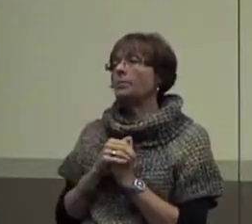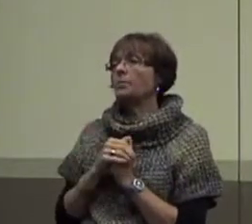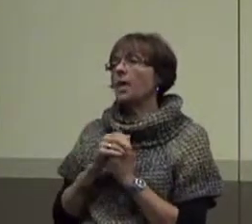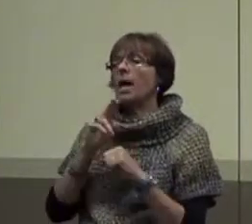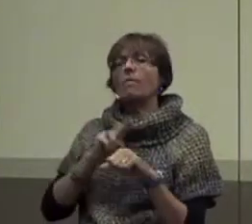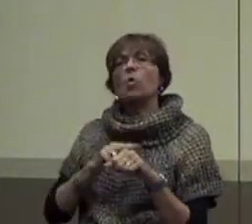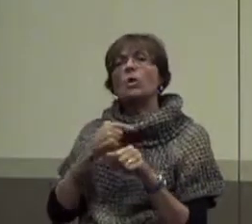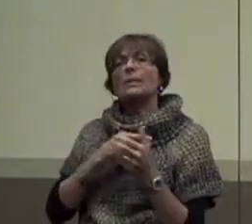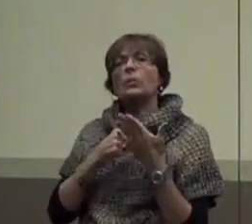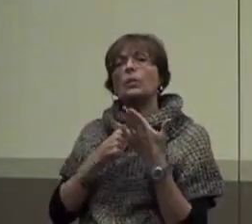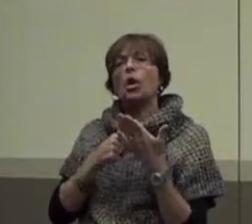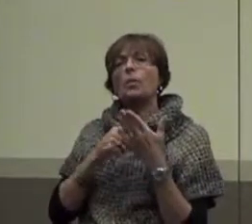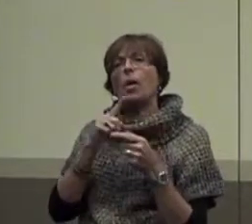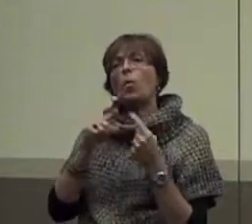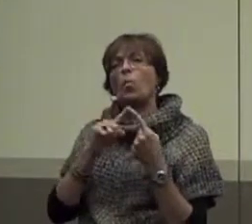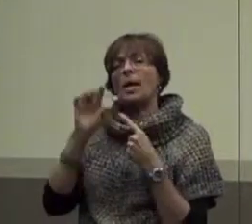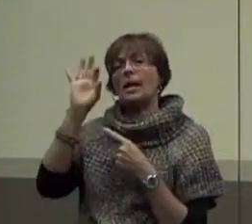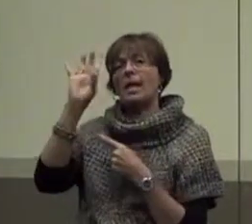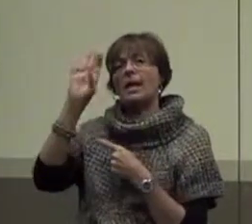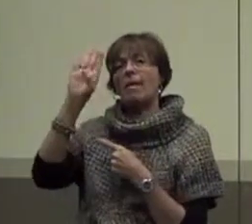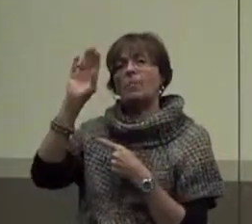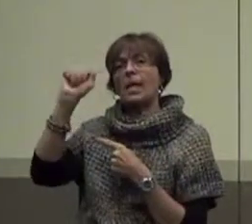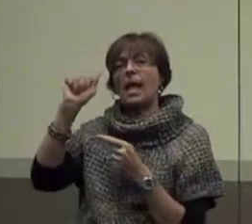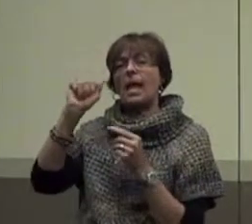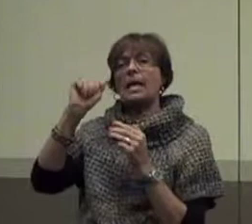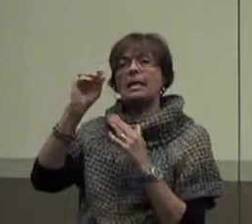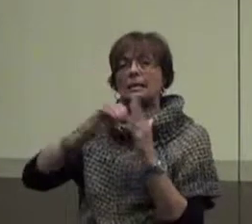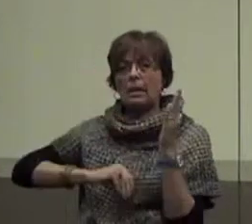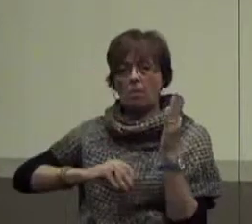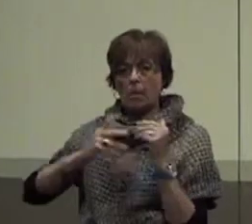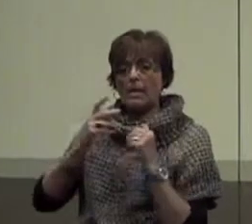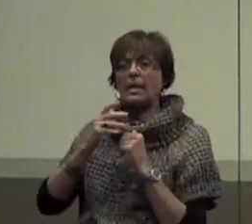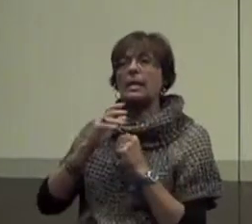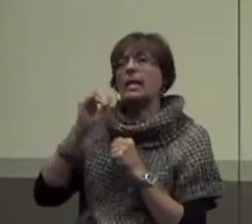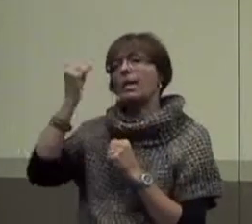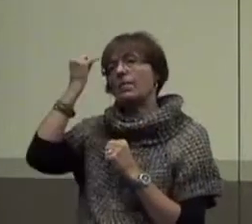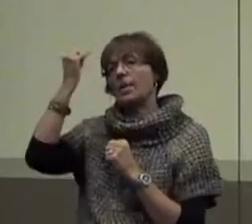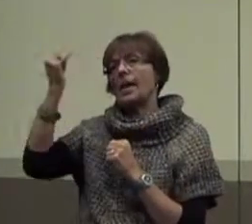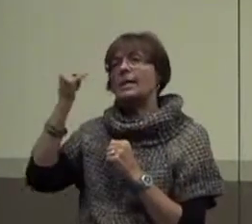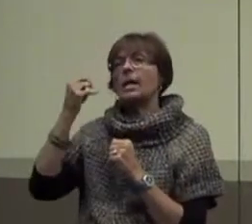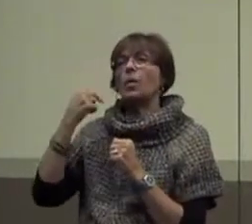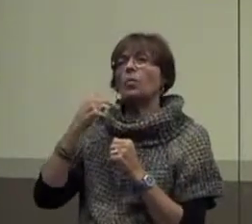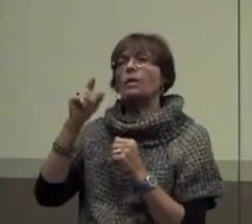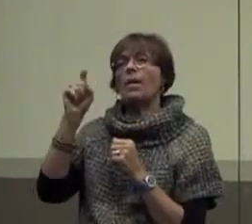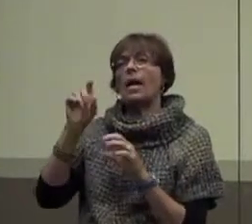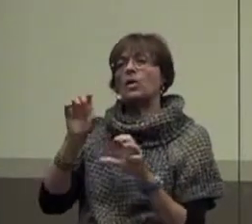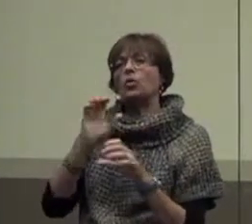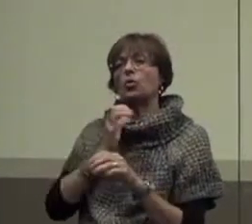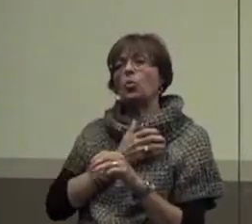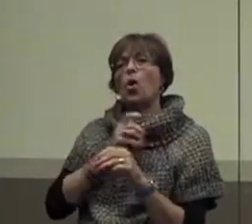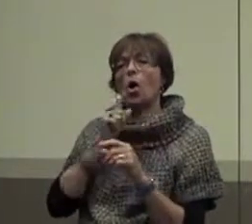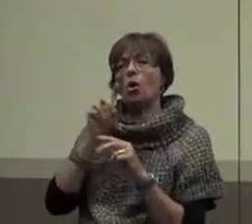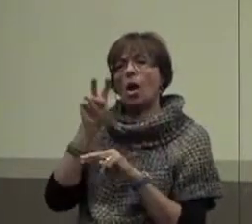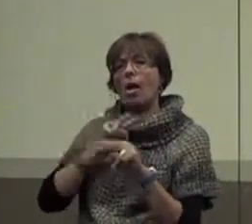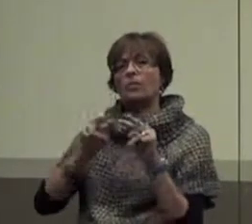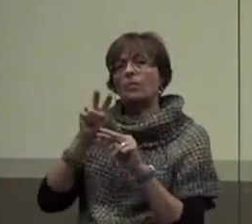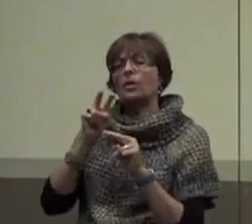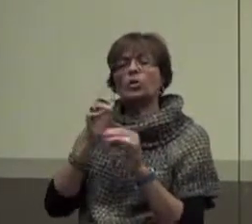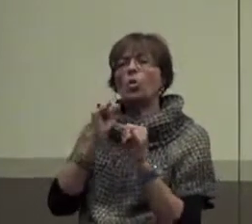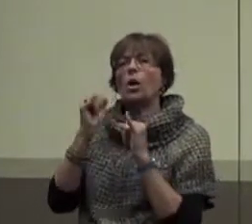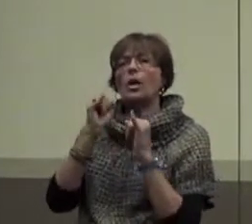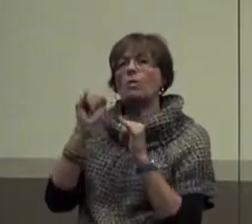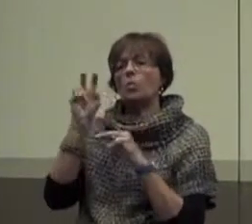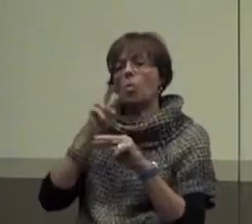Then of course we talk about when is an FBA completed. The idea that we have to do our observation or our